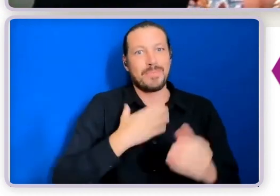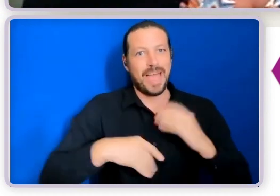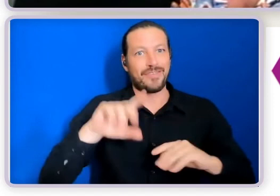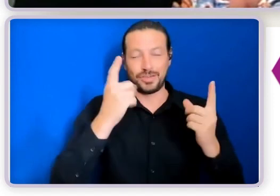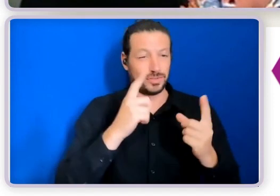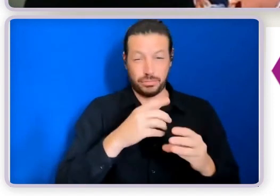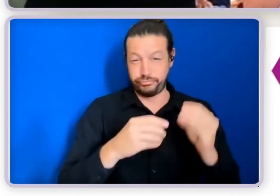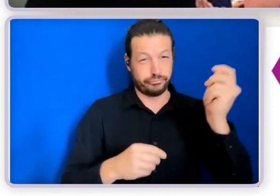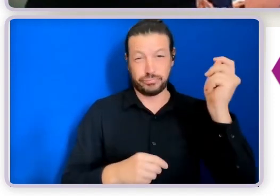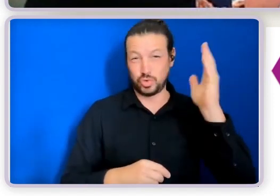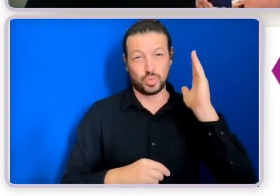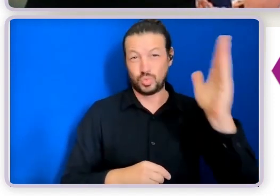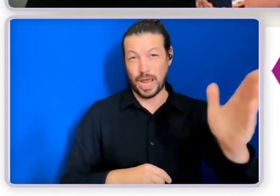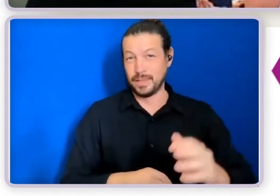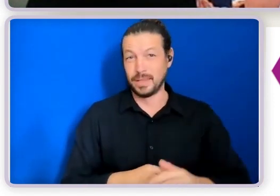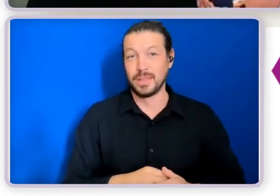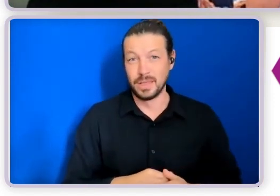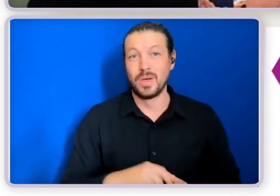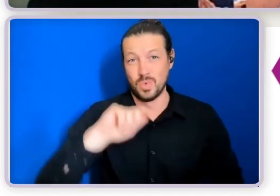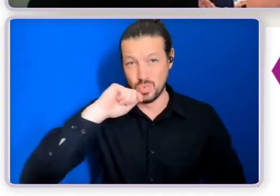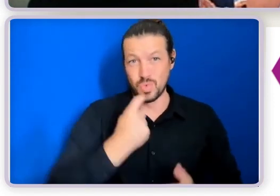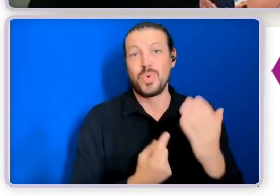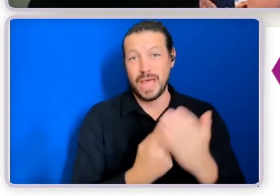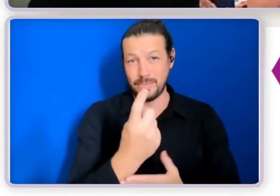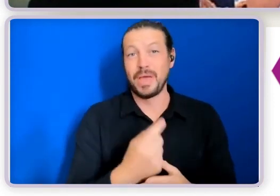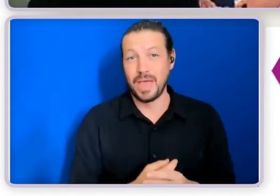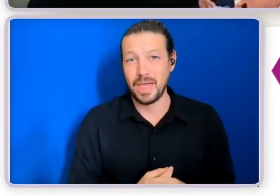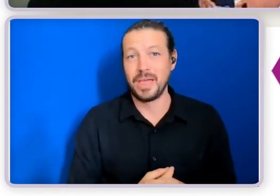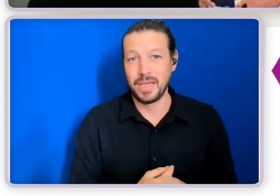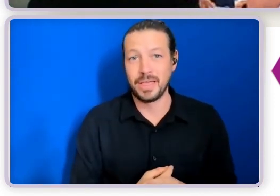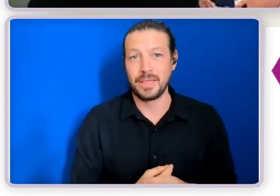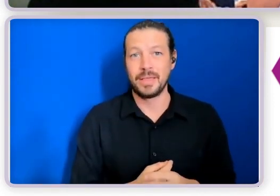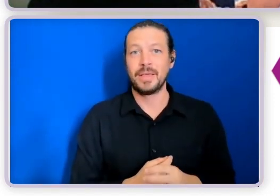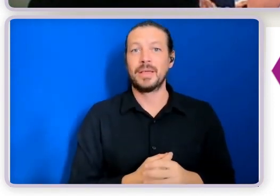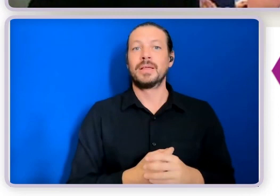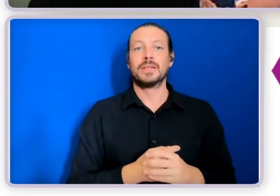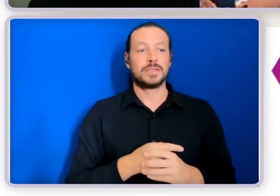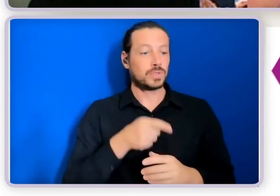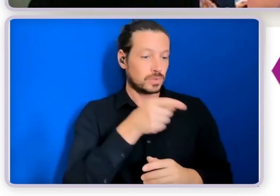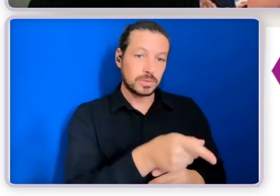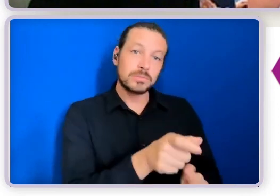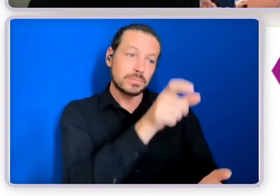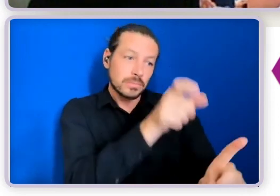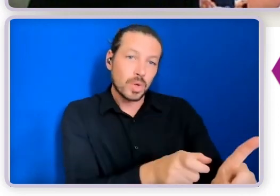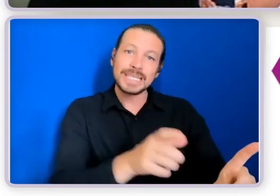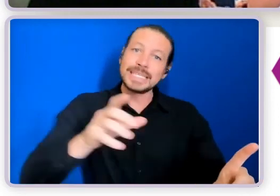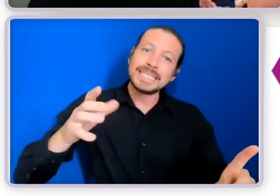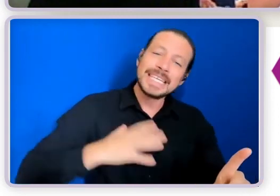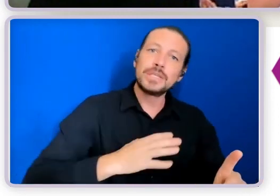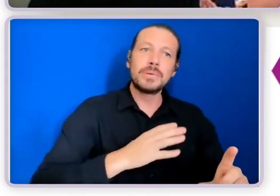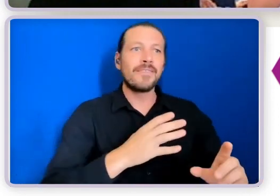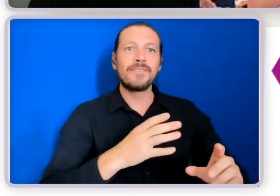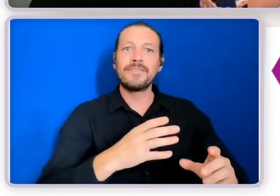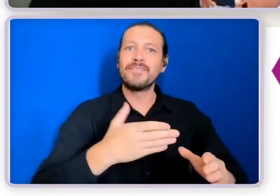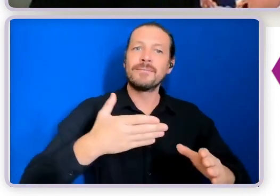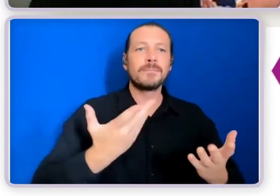So that's something else. Someone has to be able to functionally communicate. I mean, what if you're in pain, for example?